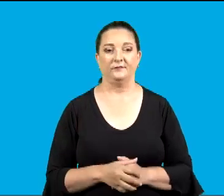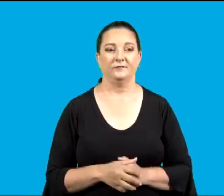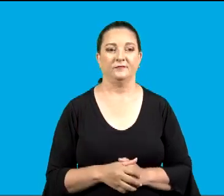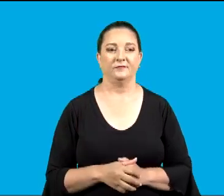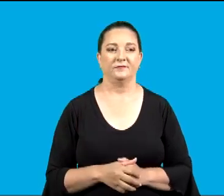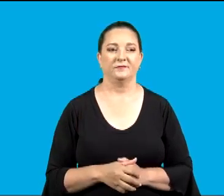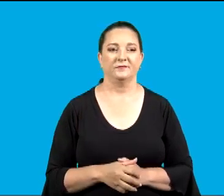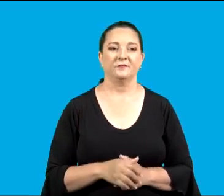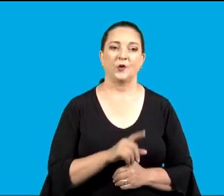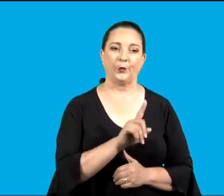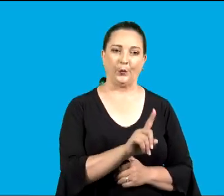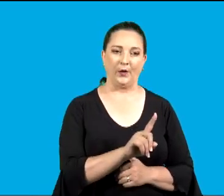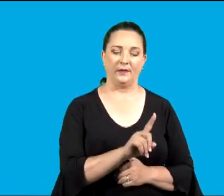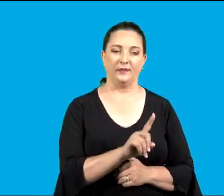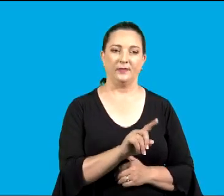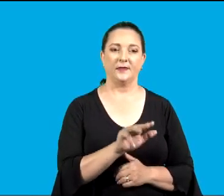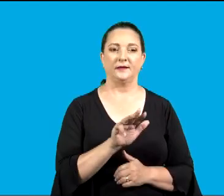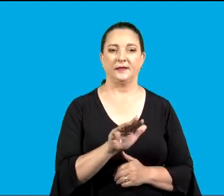1,956,040. So I'll come here,